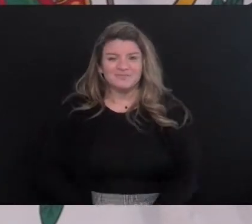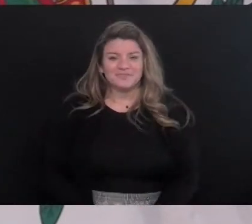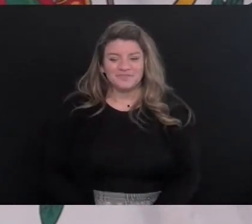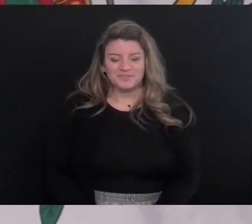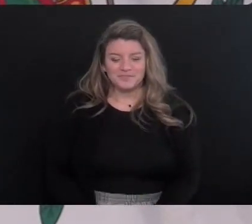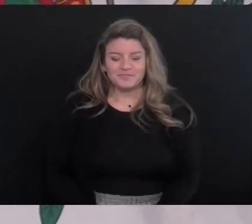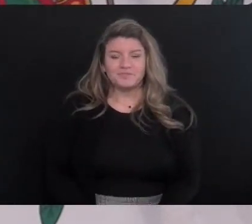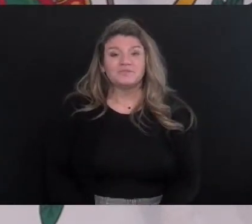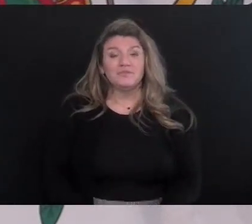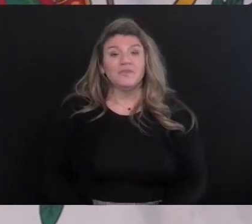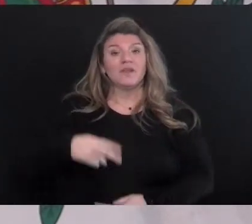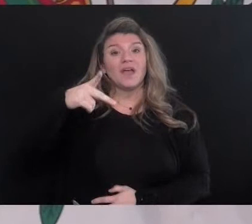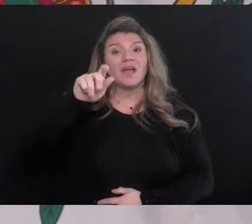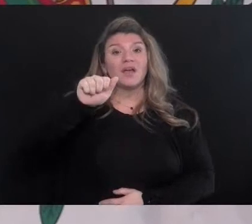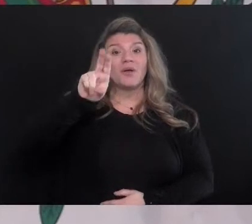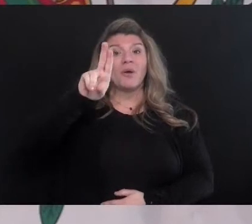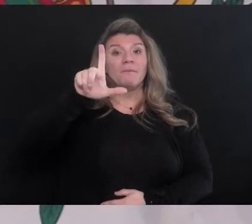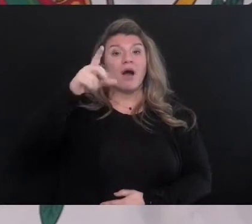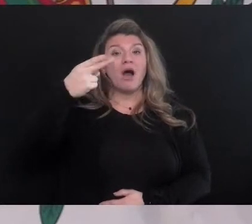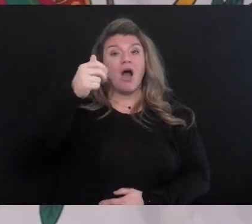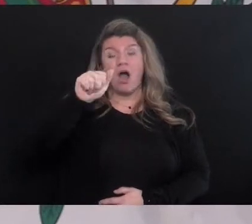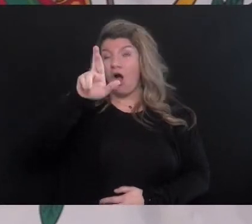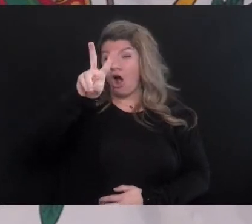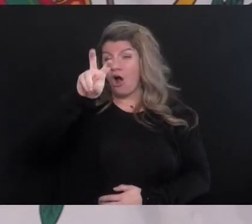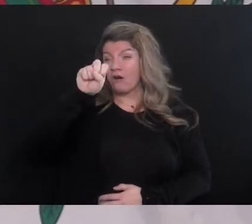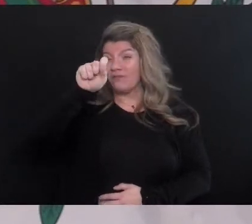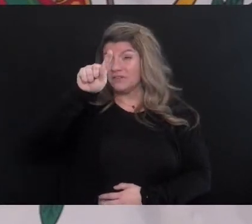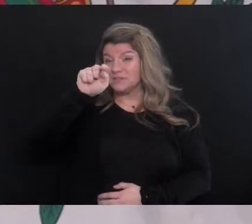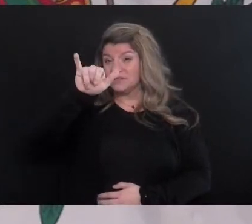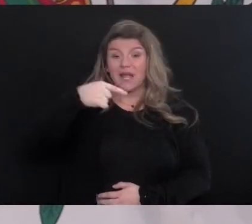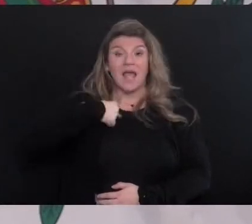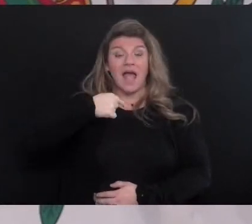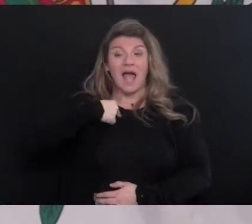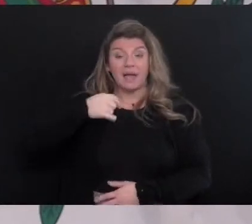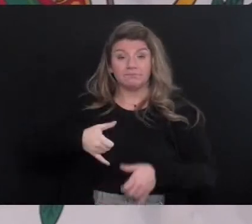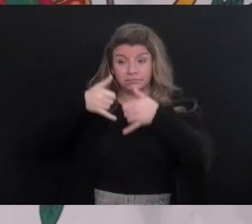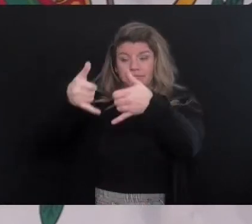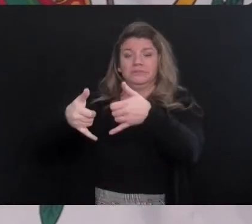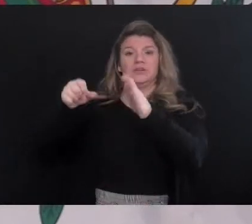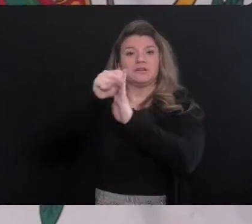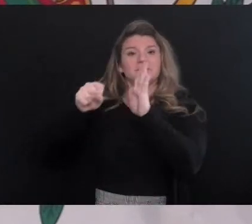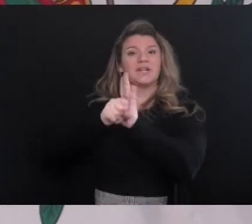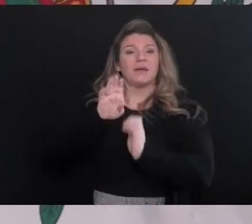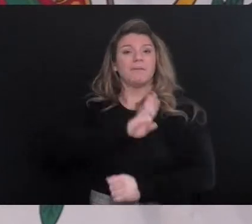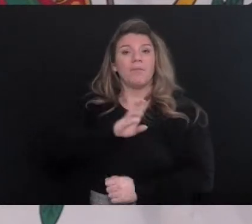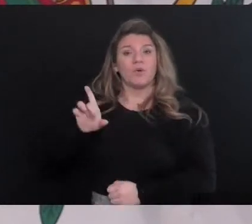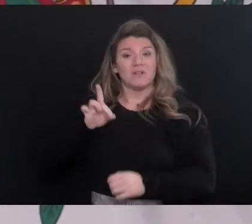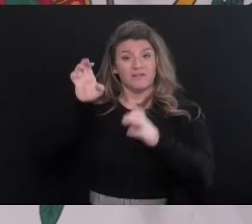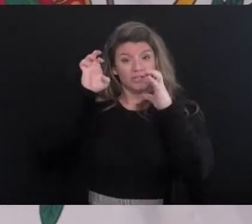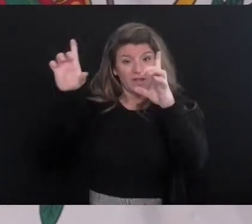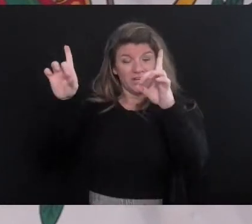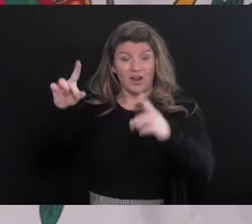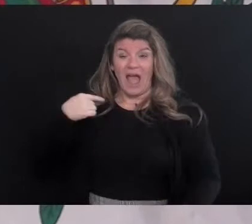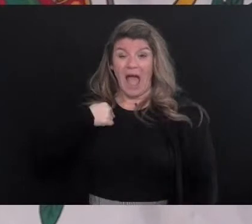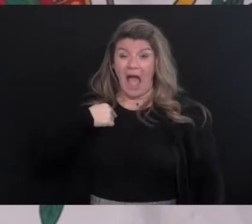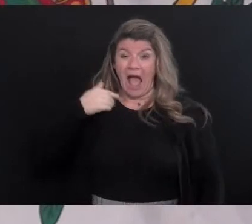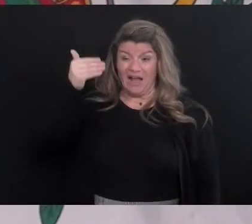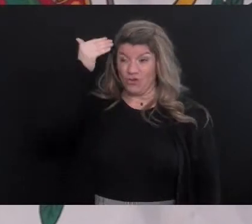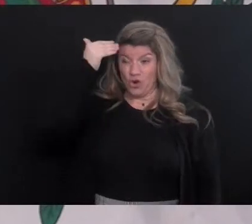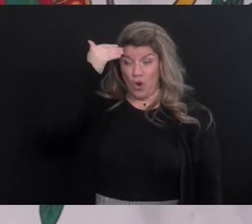Okay, Paul Hardesty, I've appointed him, to the State Board of Education. I've known